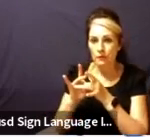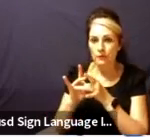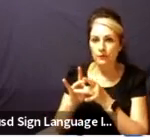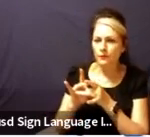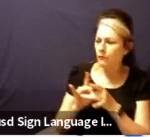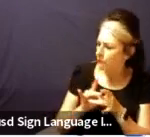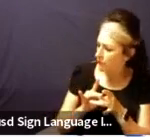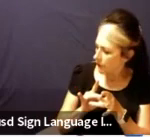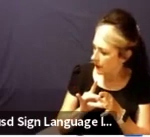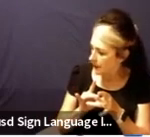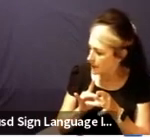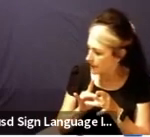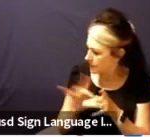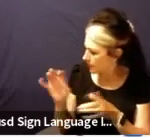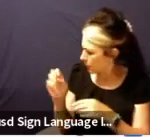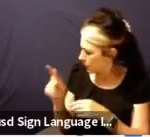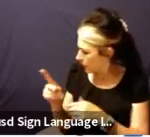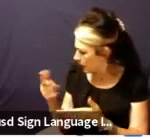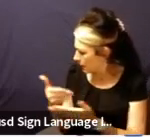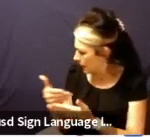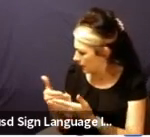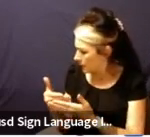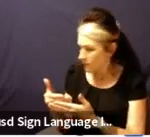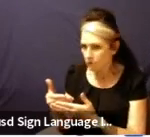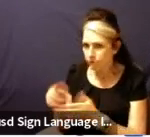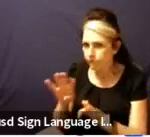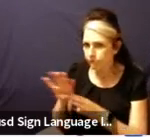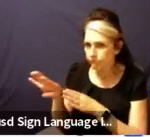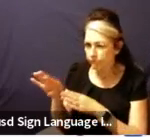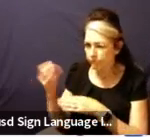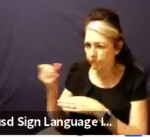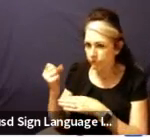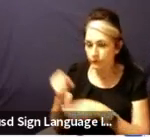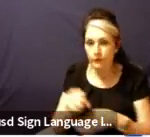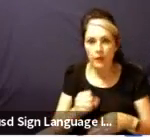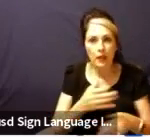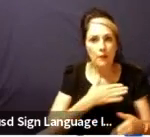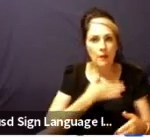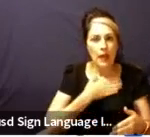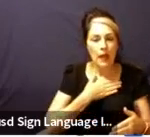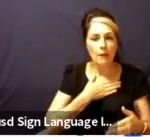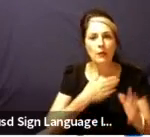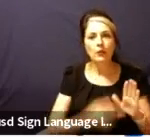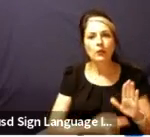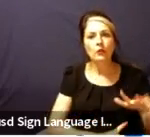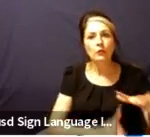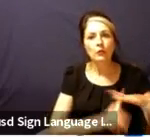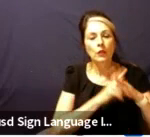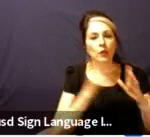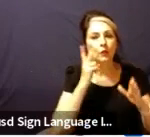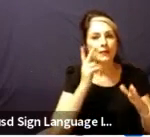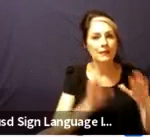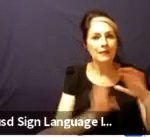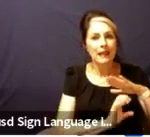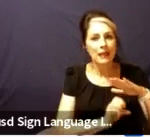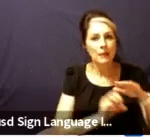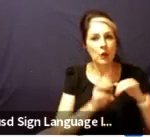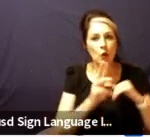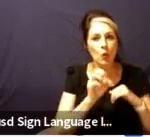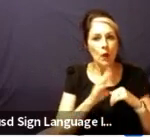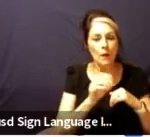baby? you bring this up, so we can now go and see the elementary school What? site.